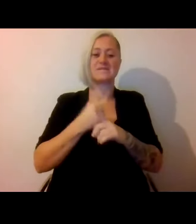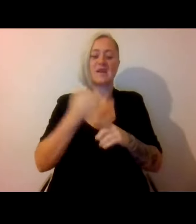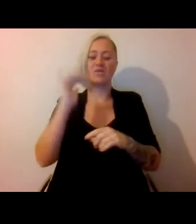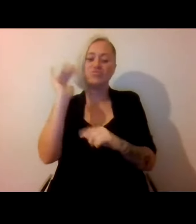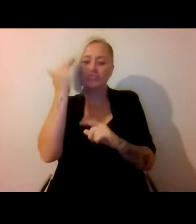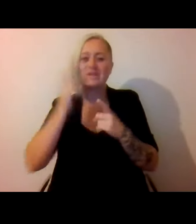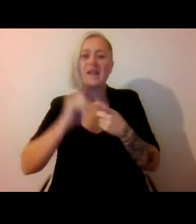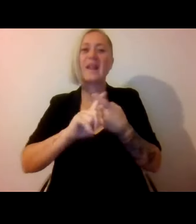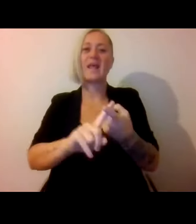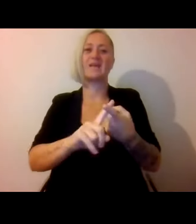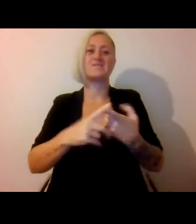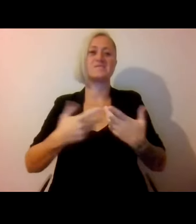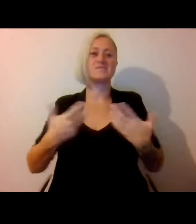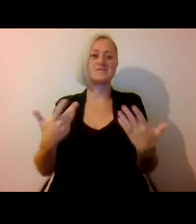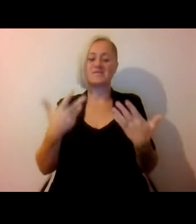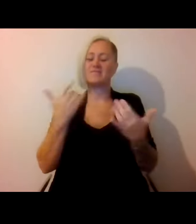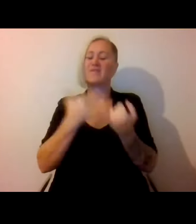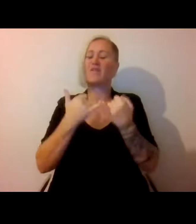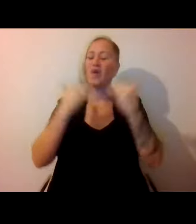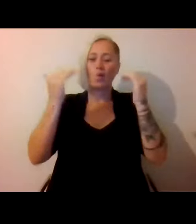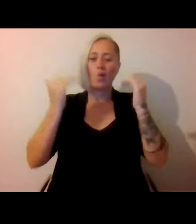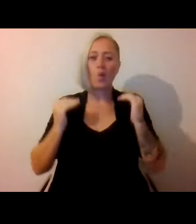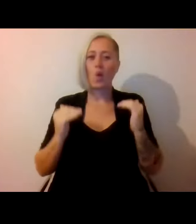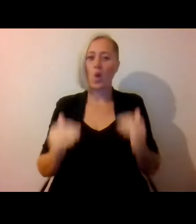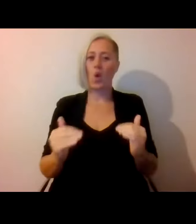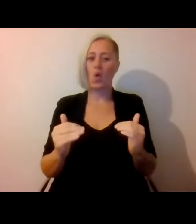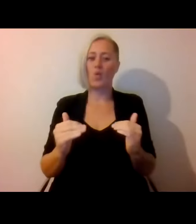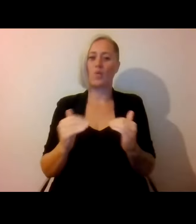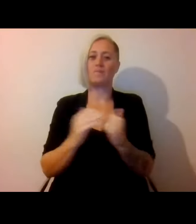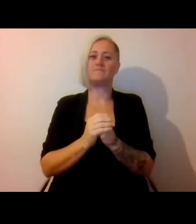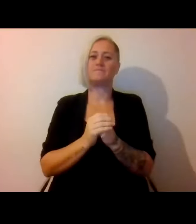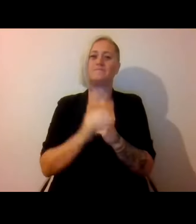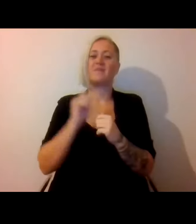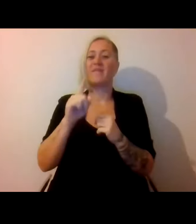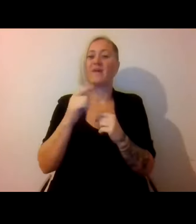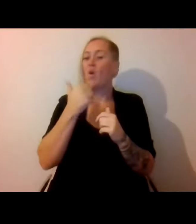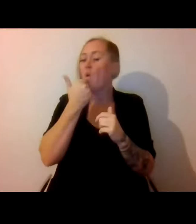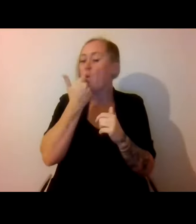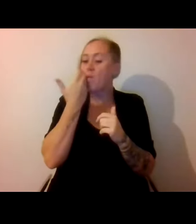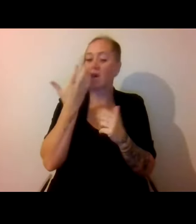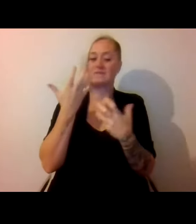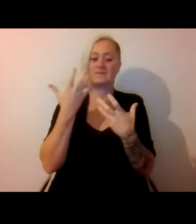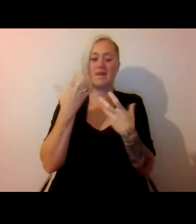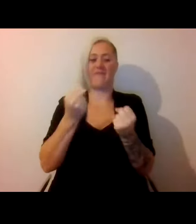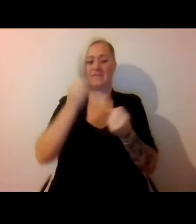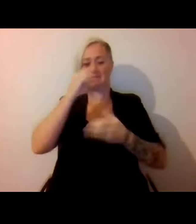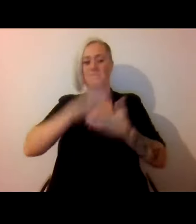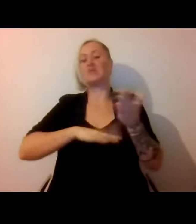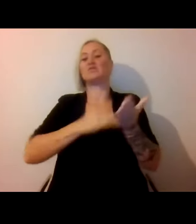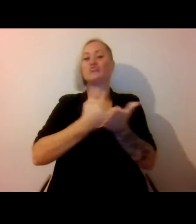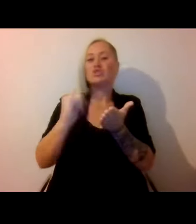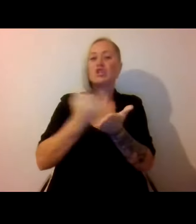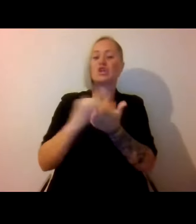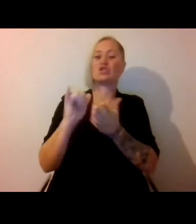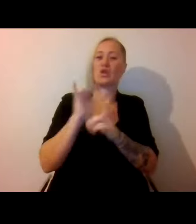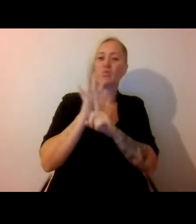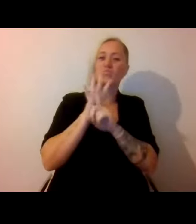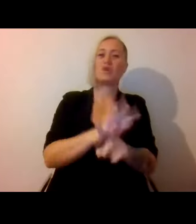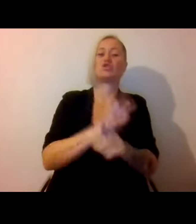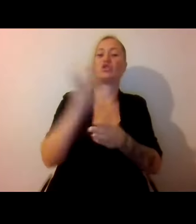psychological flexibility, all the therapy buzzwords. And they constantly experience rejection, oppression, discrimination in